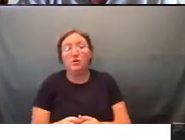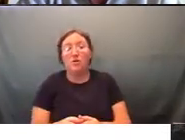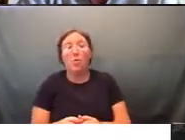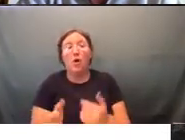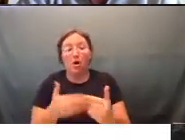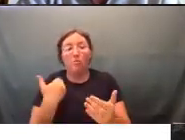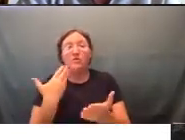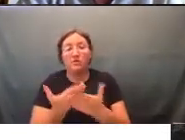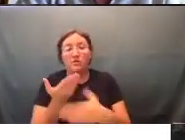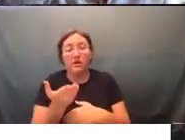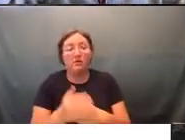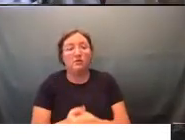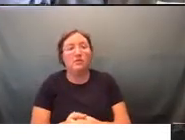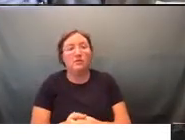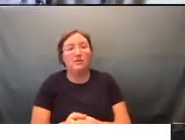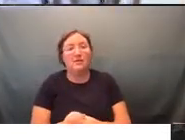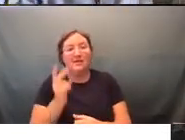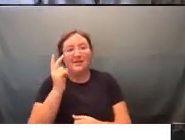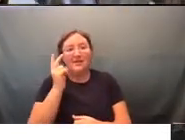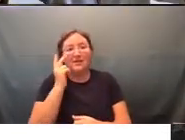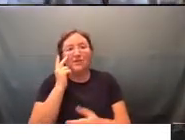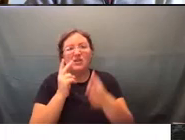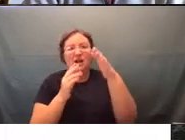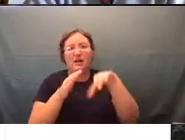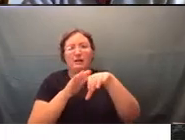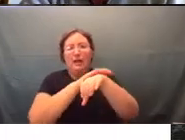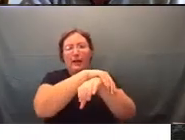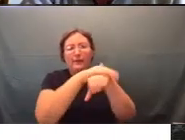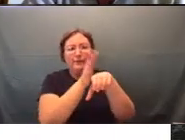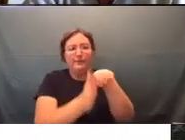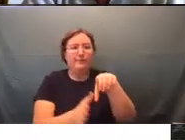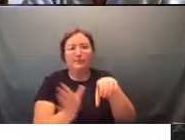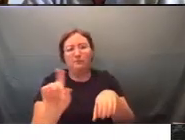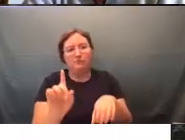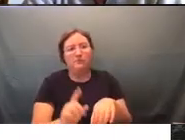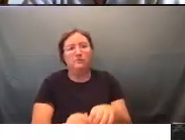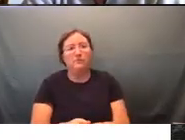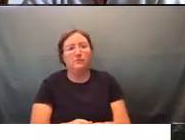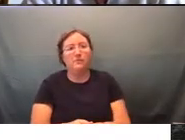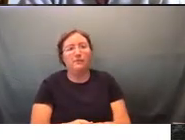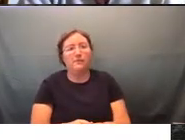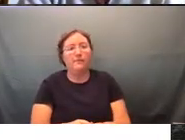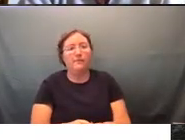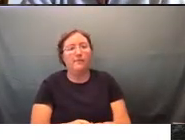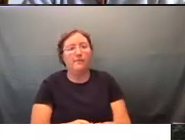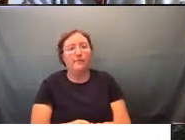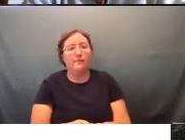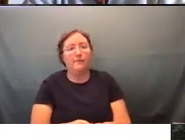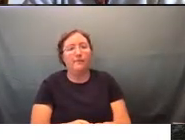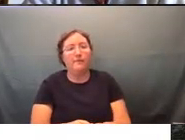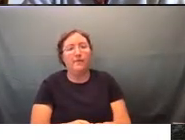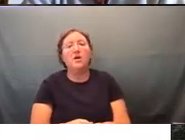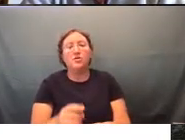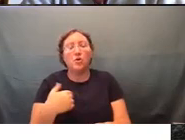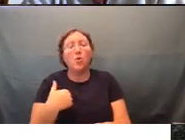it. We can see how ridge-like. You'd think the dome was like a full dome. Definitely not. We're halfway there, and we've gotten through the really